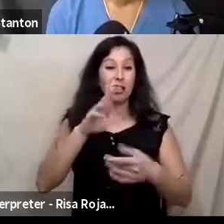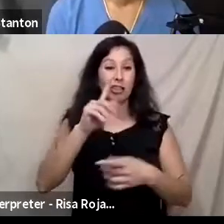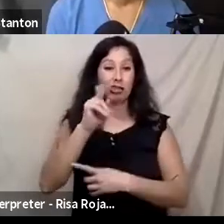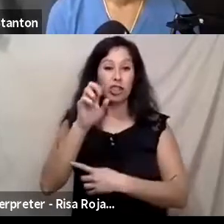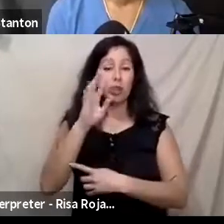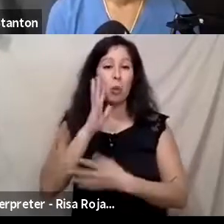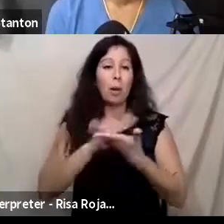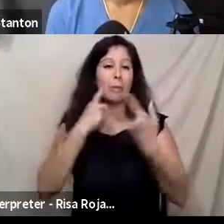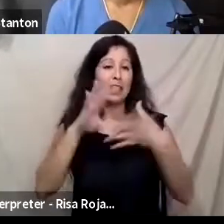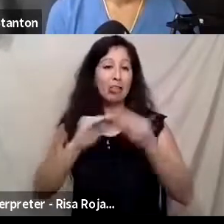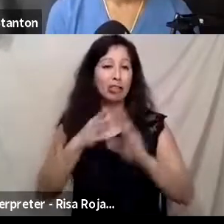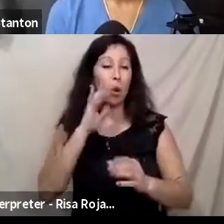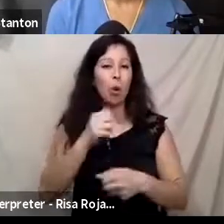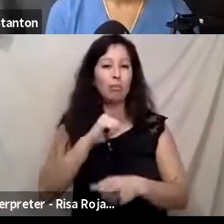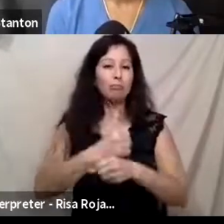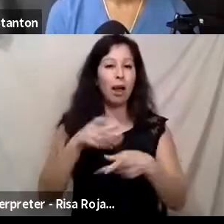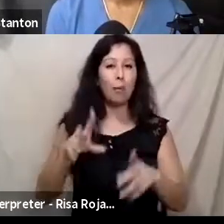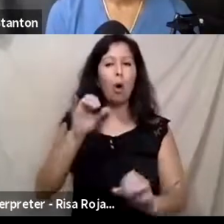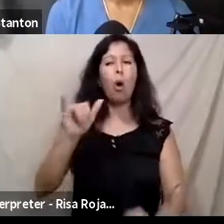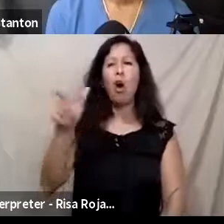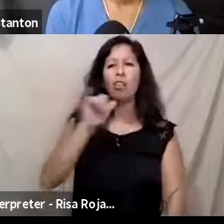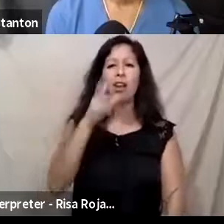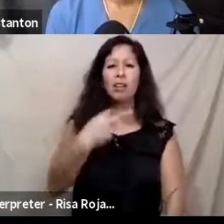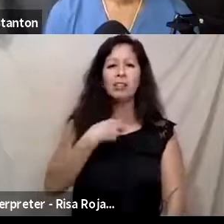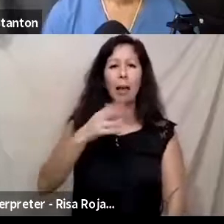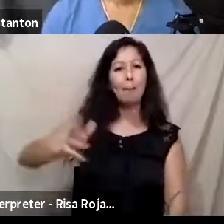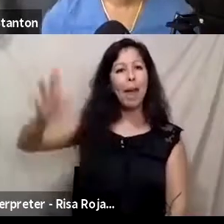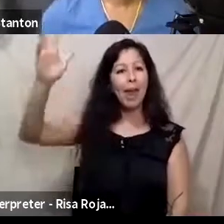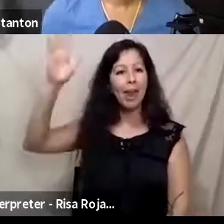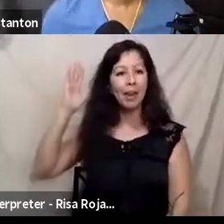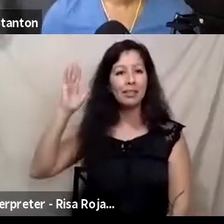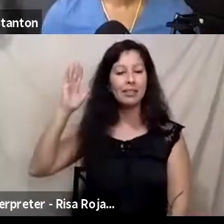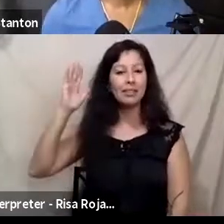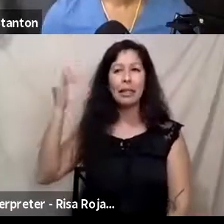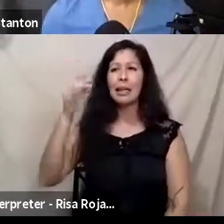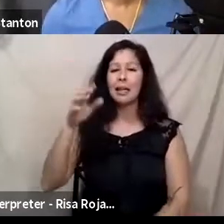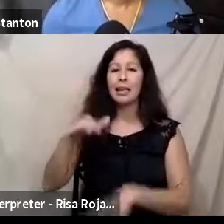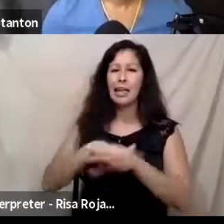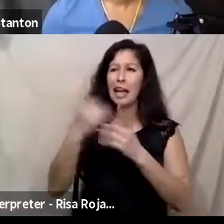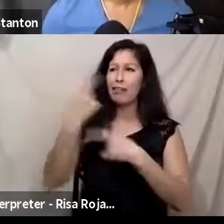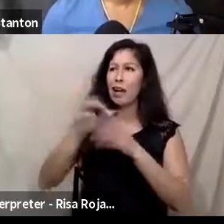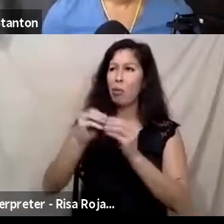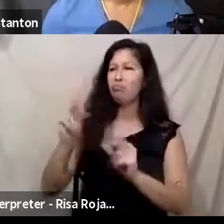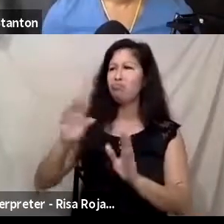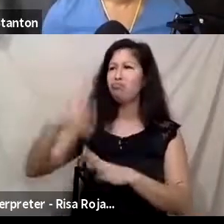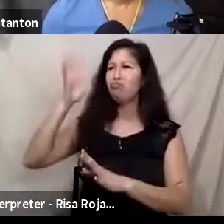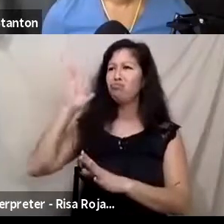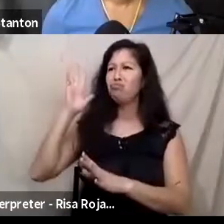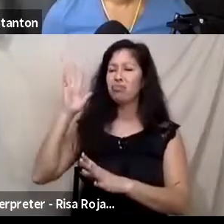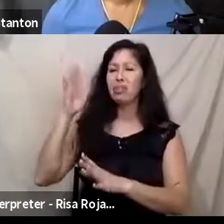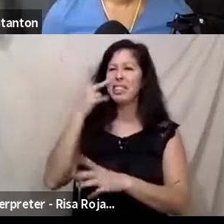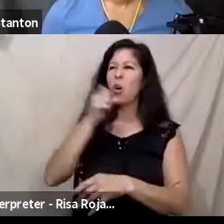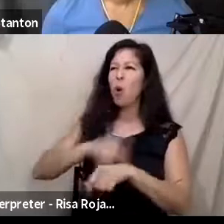this opportunity of thinking, oh, right, they're not just stuck in the past, and we don't just see them in that environment anymore.